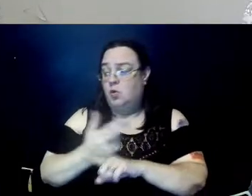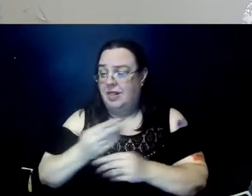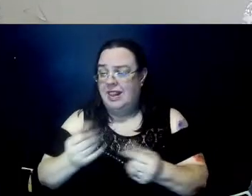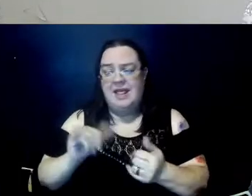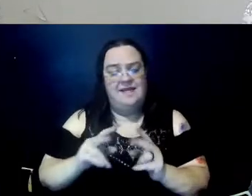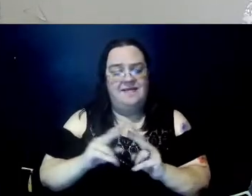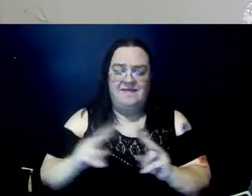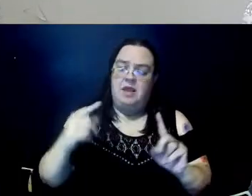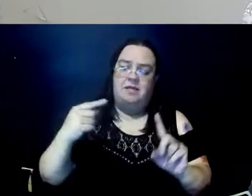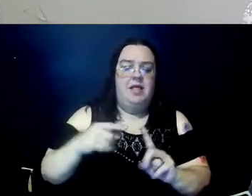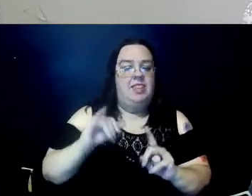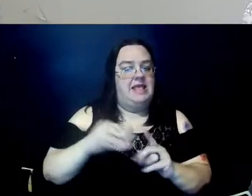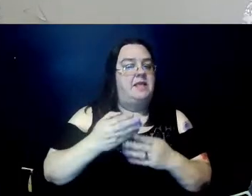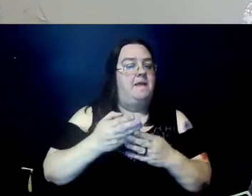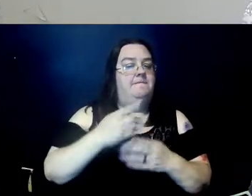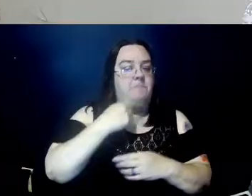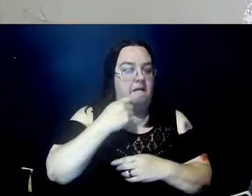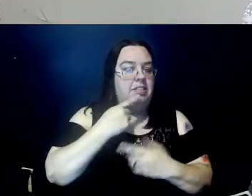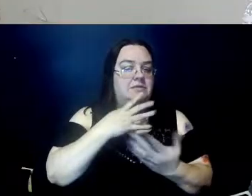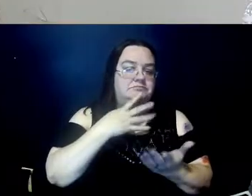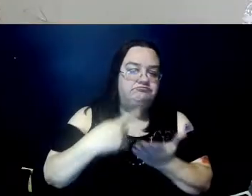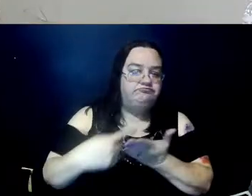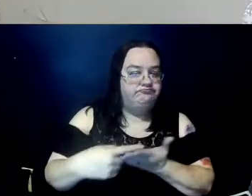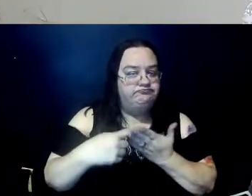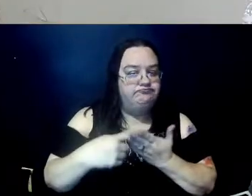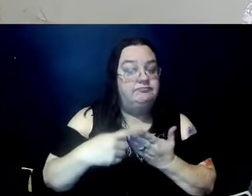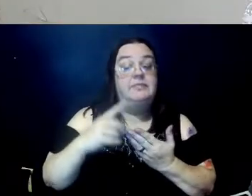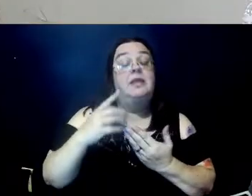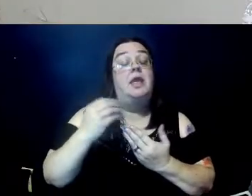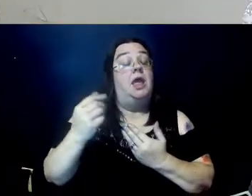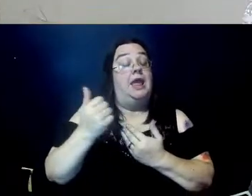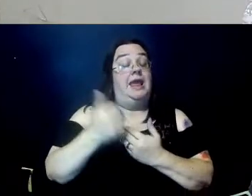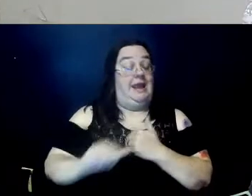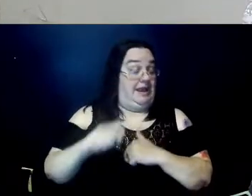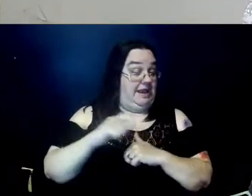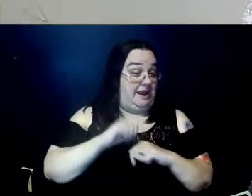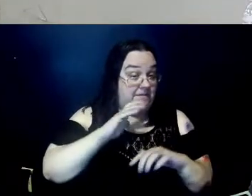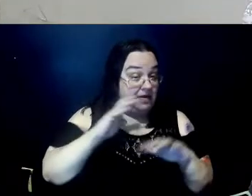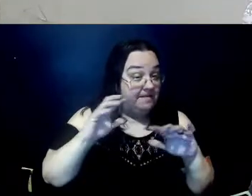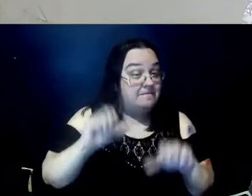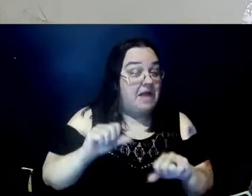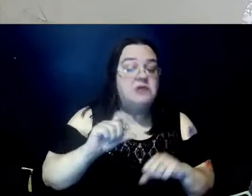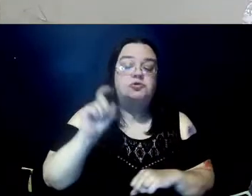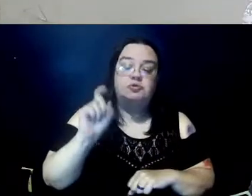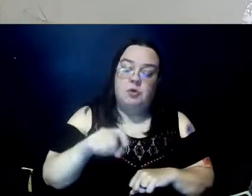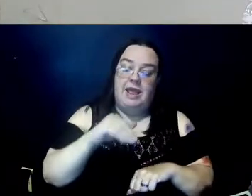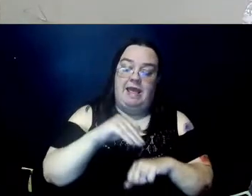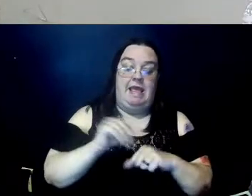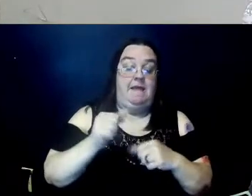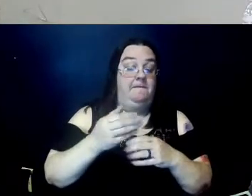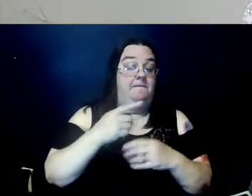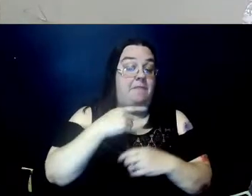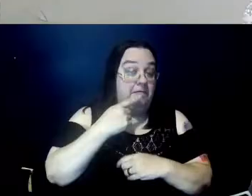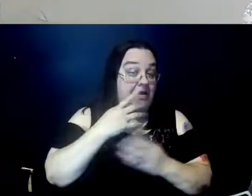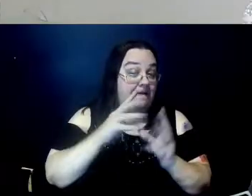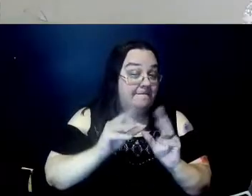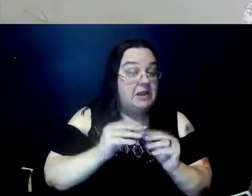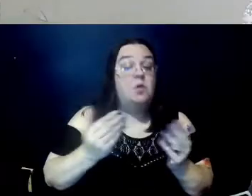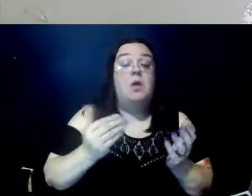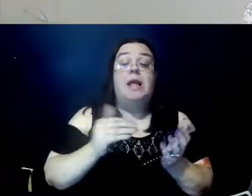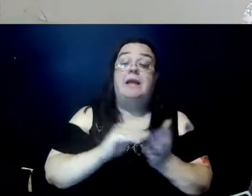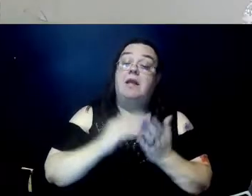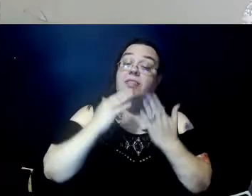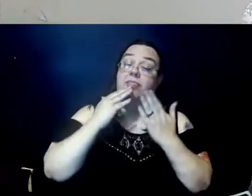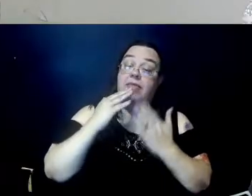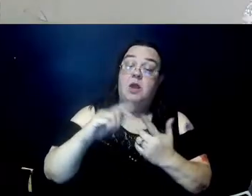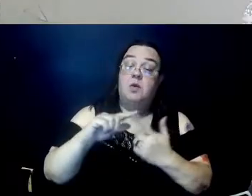public discourse and should, whenever possible, be at a public meeting. So again, thank you to the mayor and council,